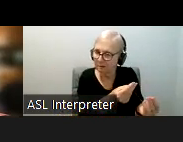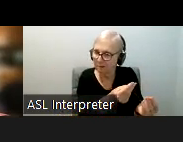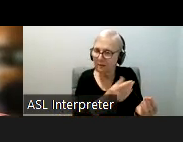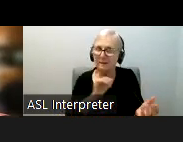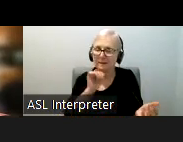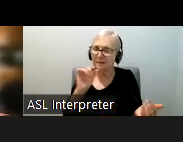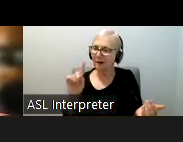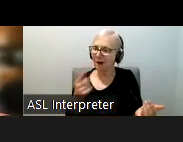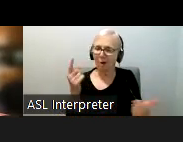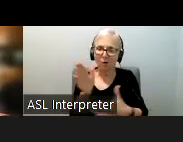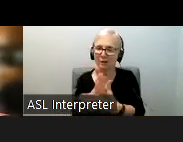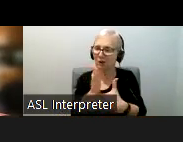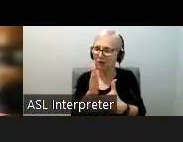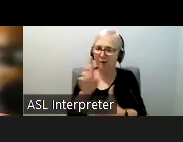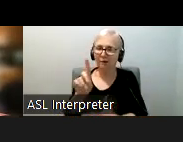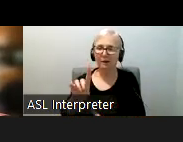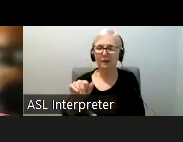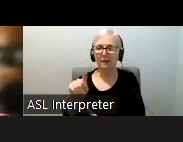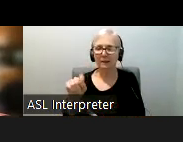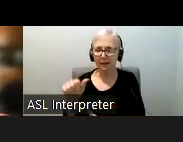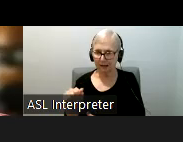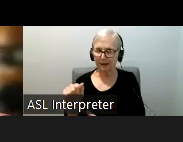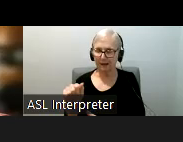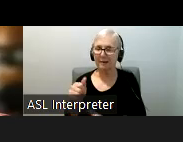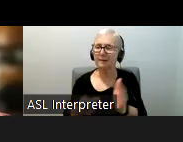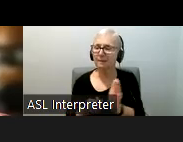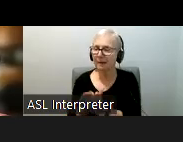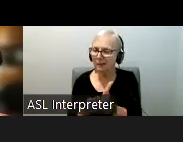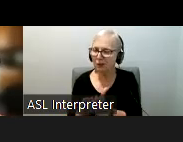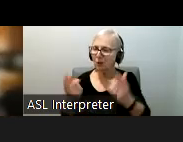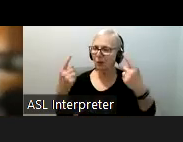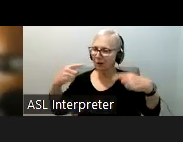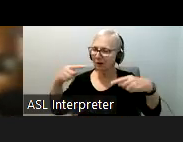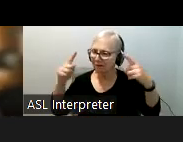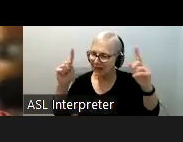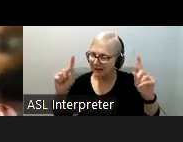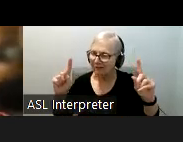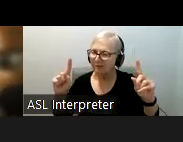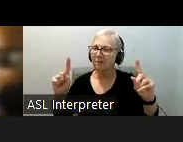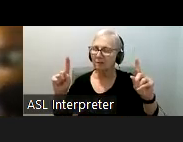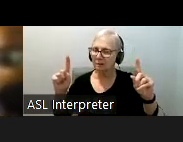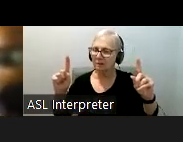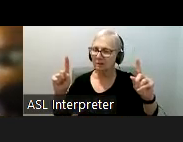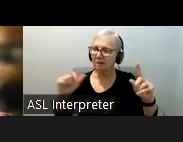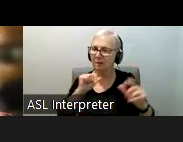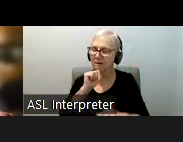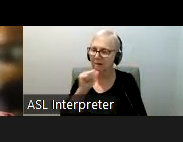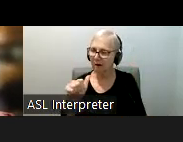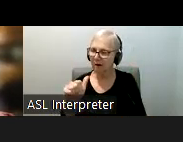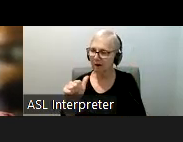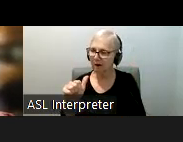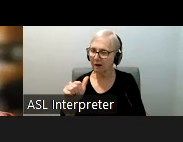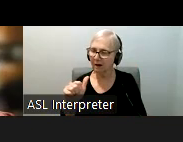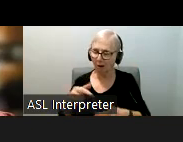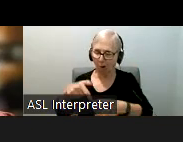just sharing the data, it's actually making sure that we're being effective, making sure that there's not kind of a hole